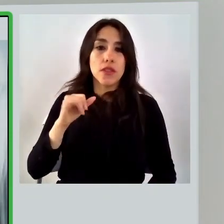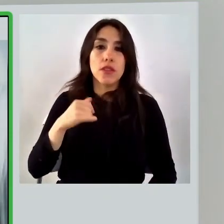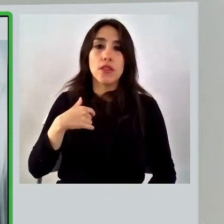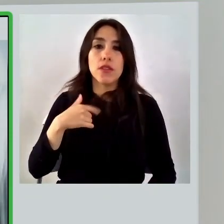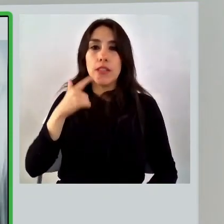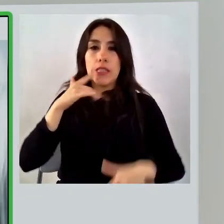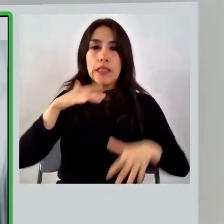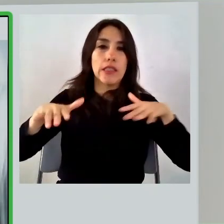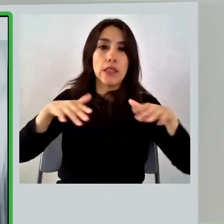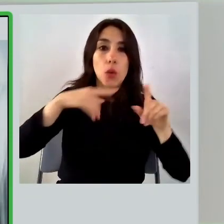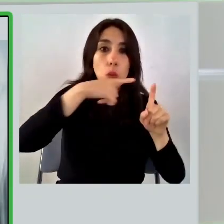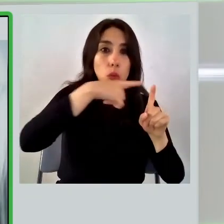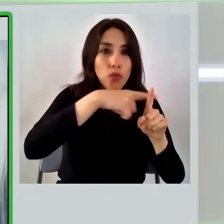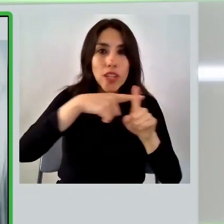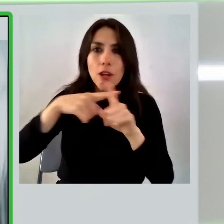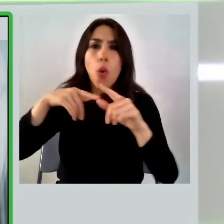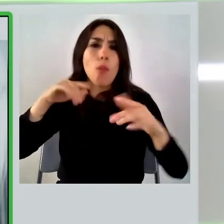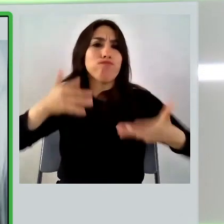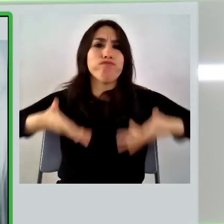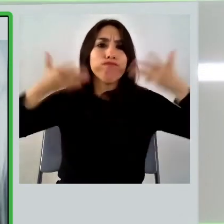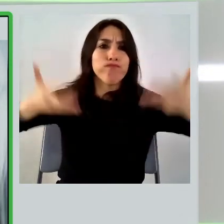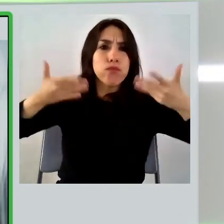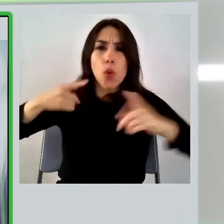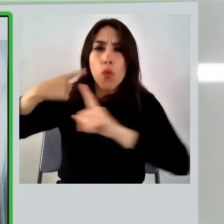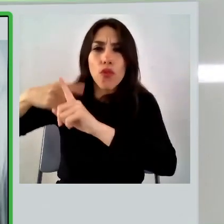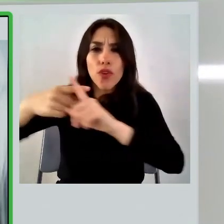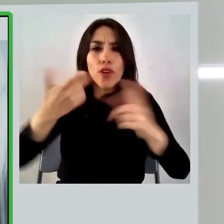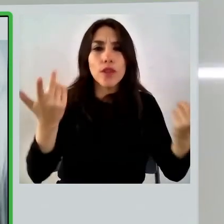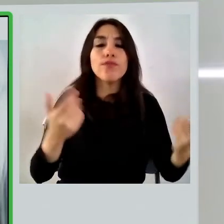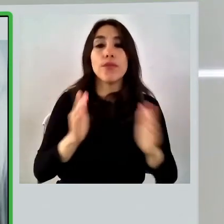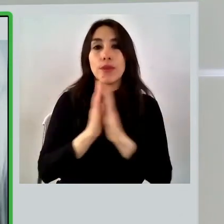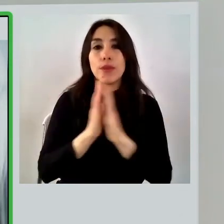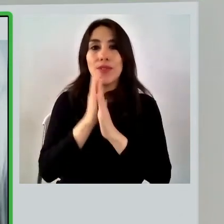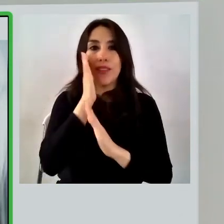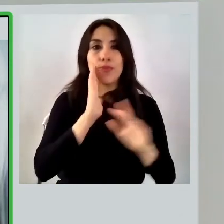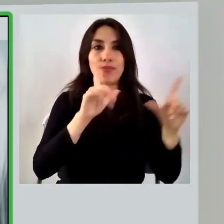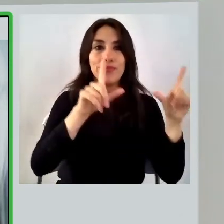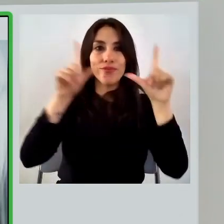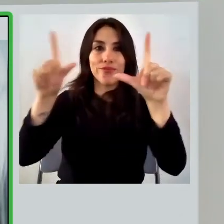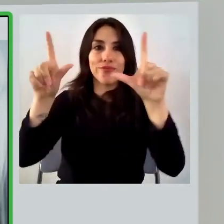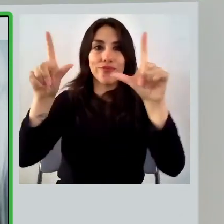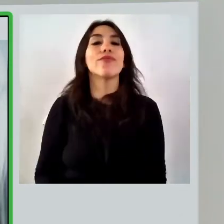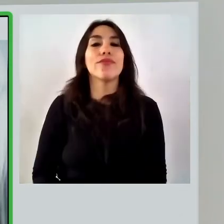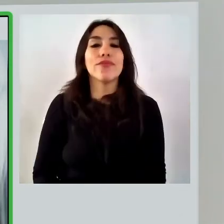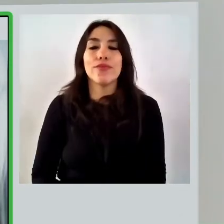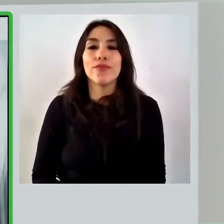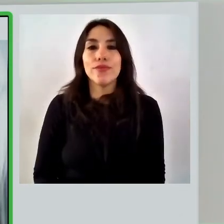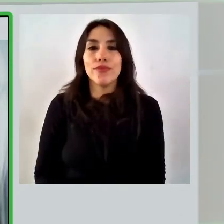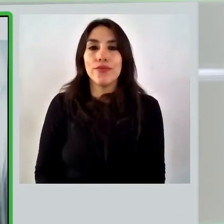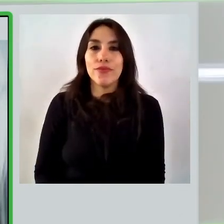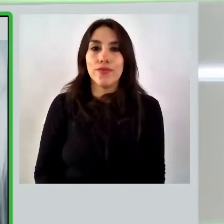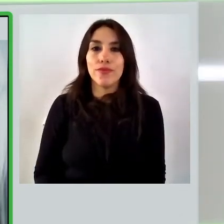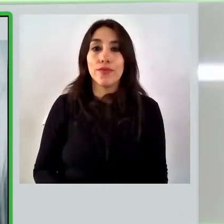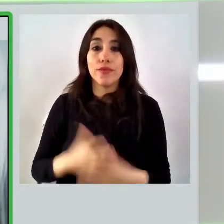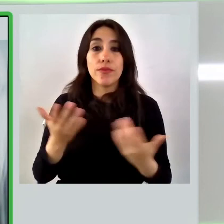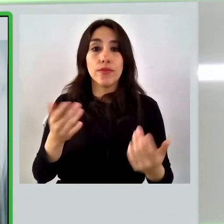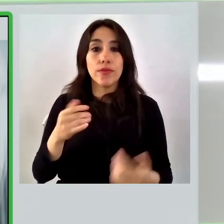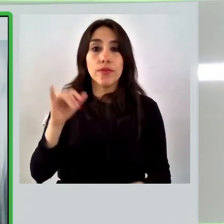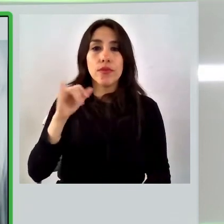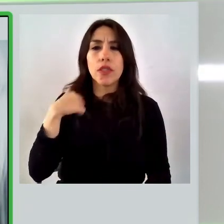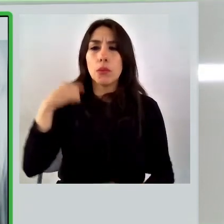And perhaps even more worrisome is what we saw when we asked the employees across a number of dimensions